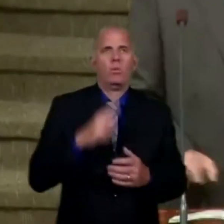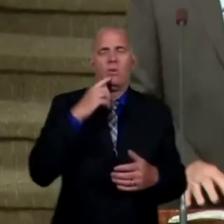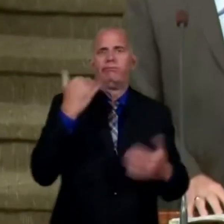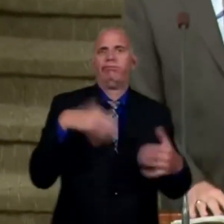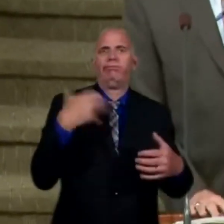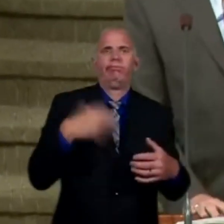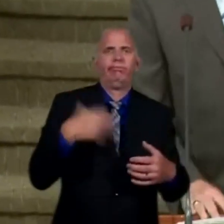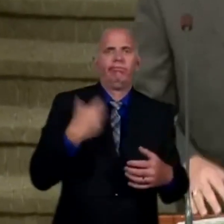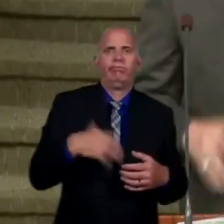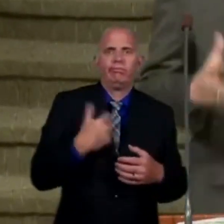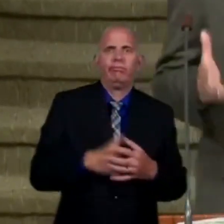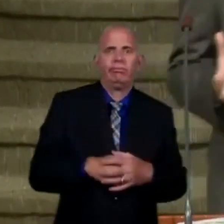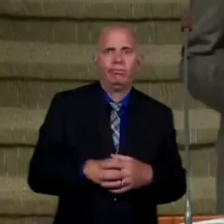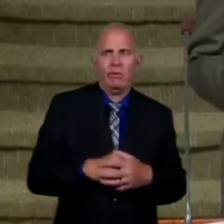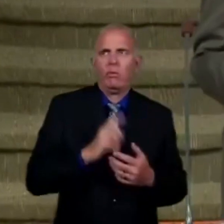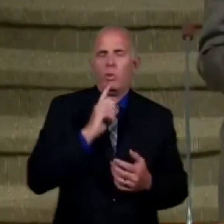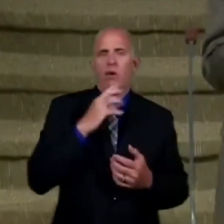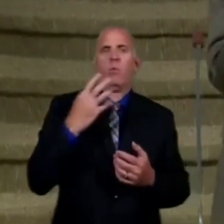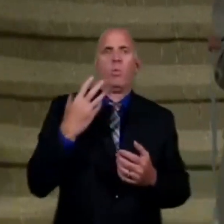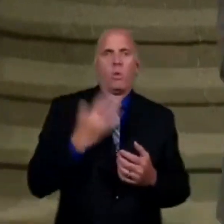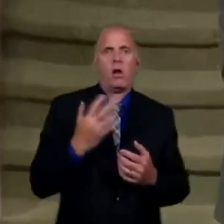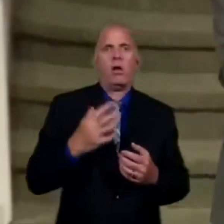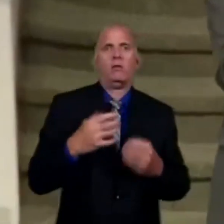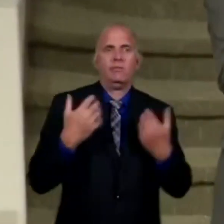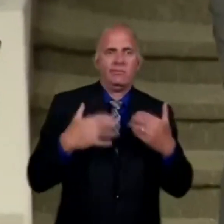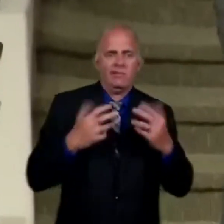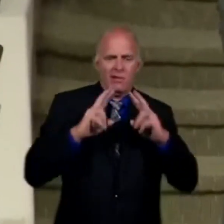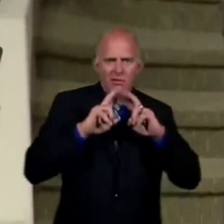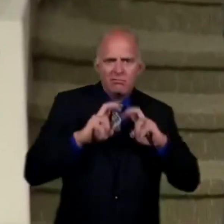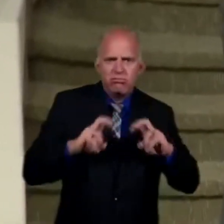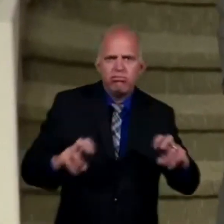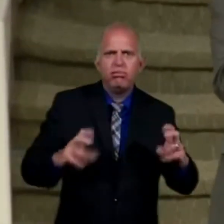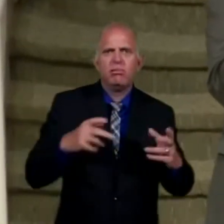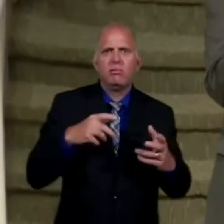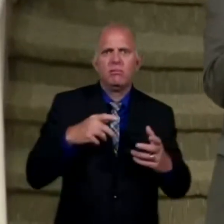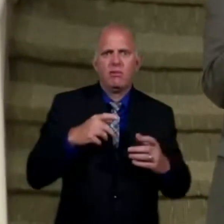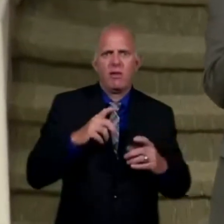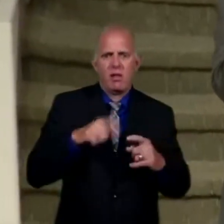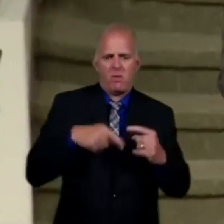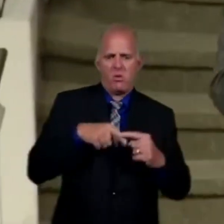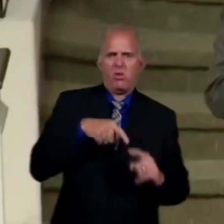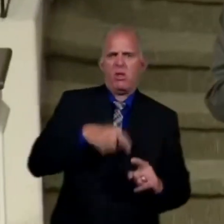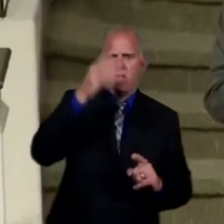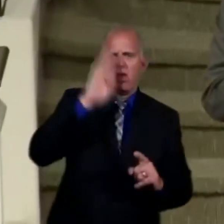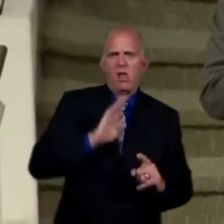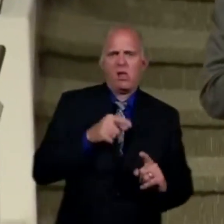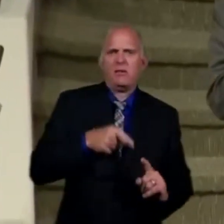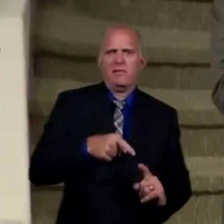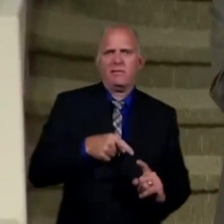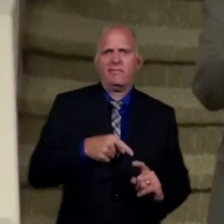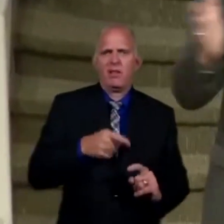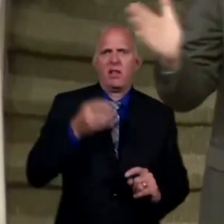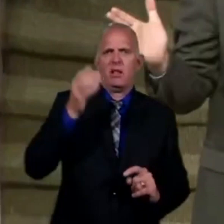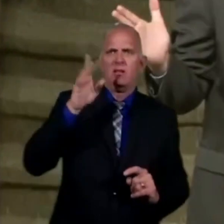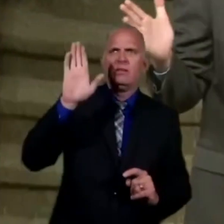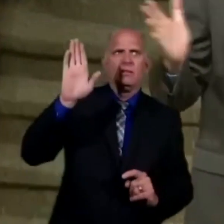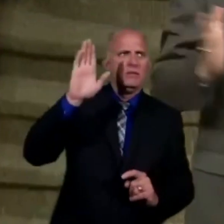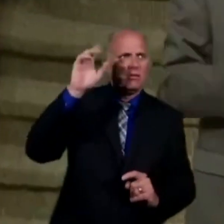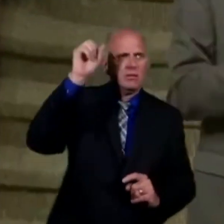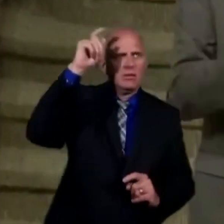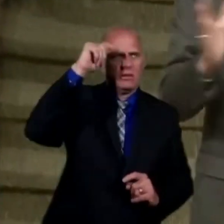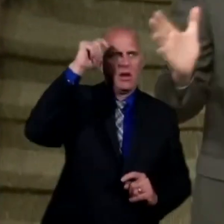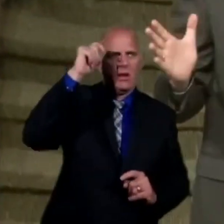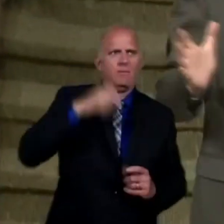unbelievable theses on the thought of God. It's a book of theology. God shares with